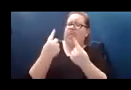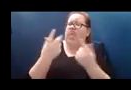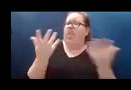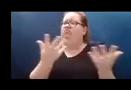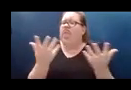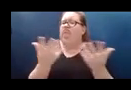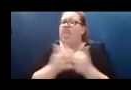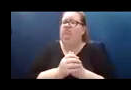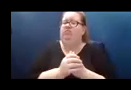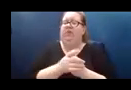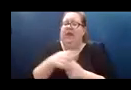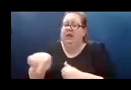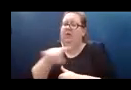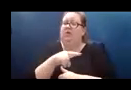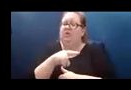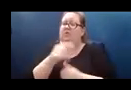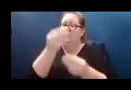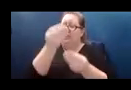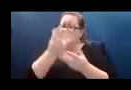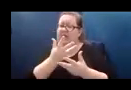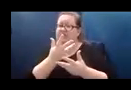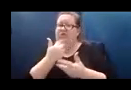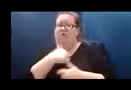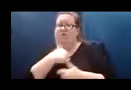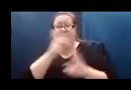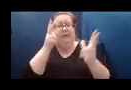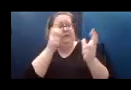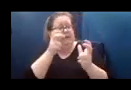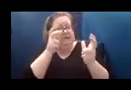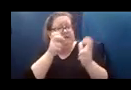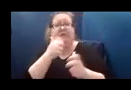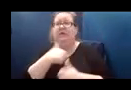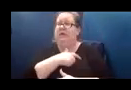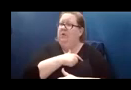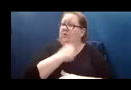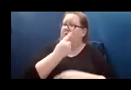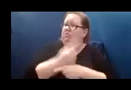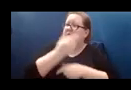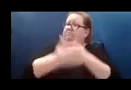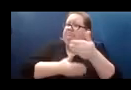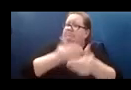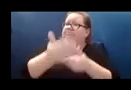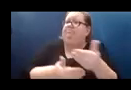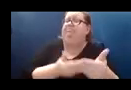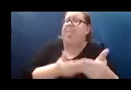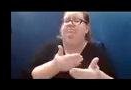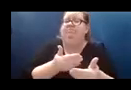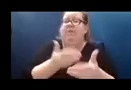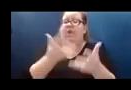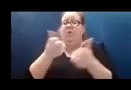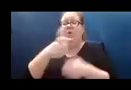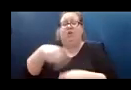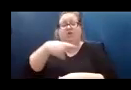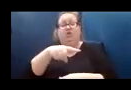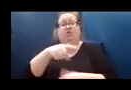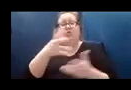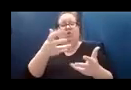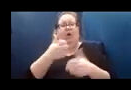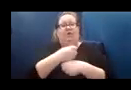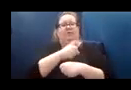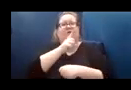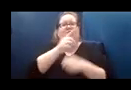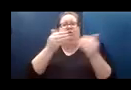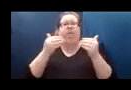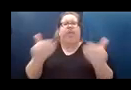have you let us know, have we been listening? Are we on the right track? What do you want to make sure moves forward? That's really